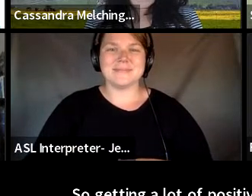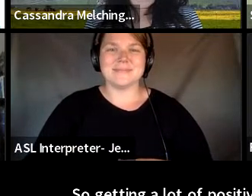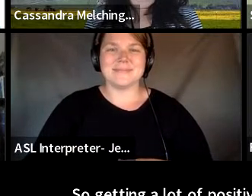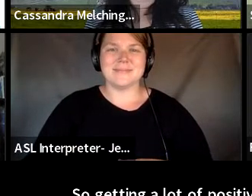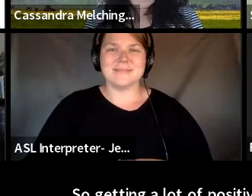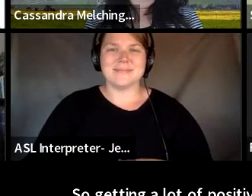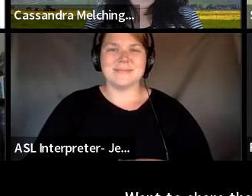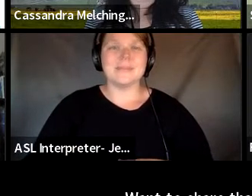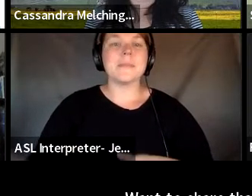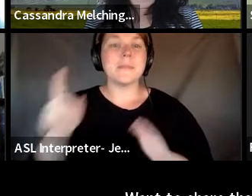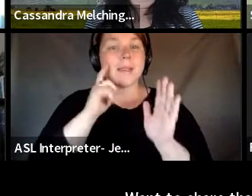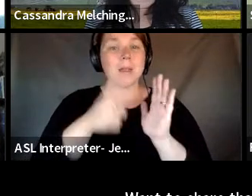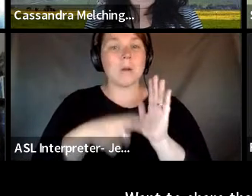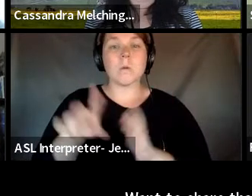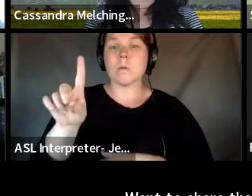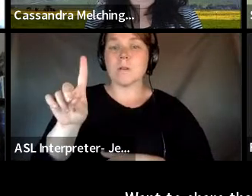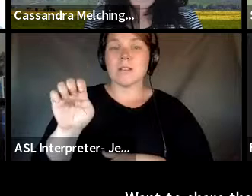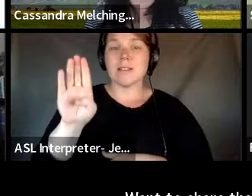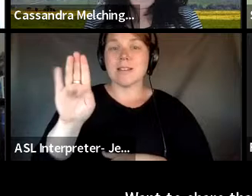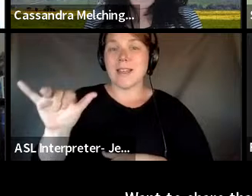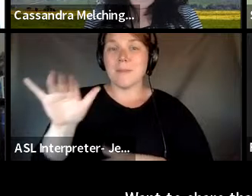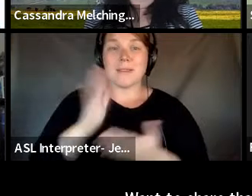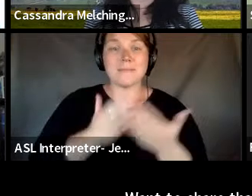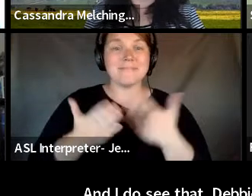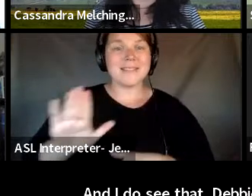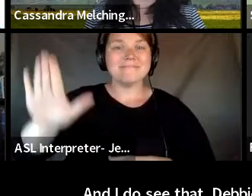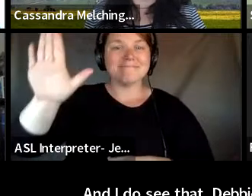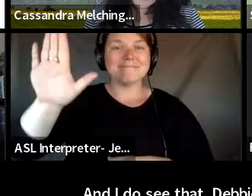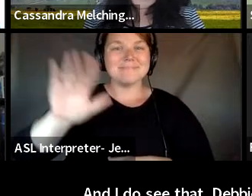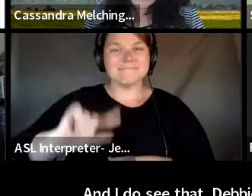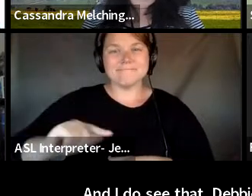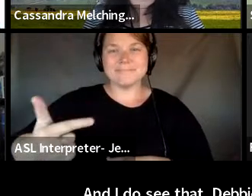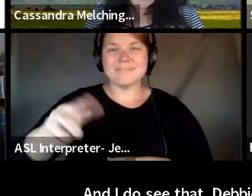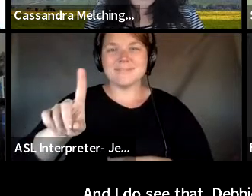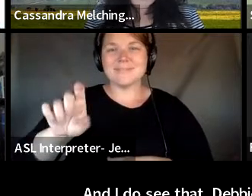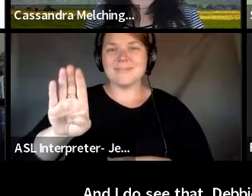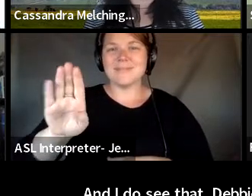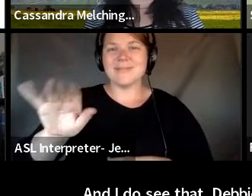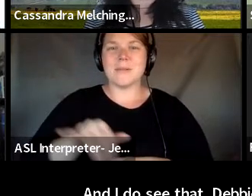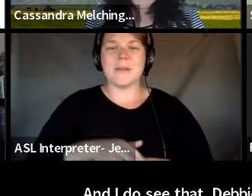do see that Debbie, you have your hand raised. We can go to Debbie.